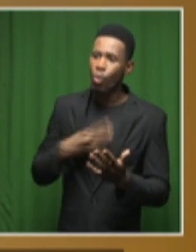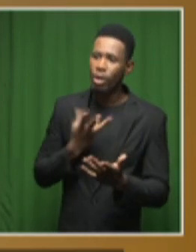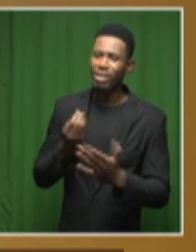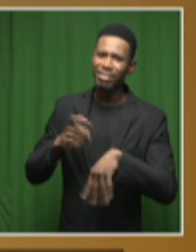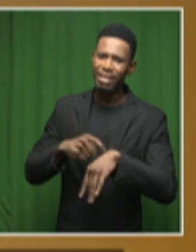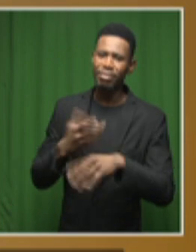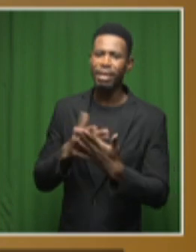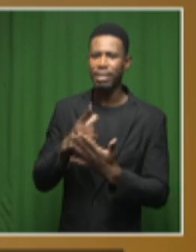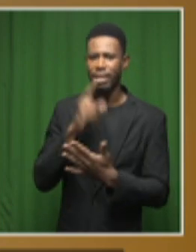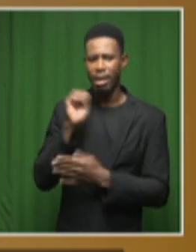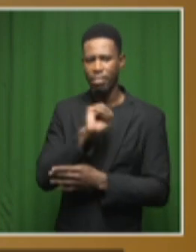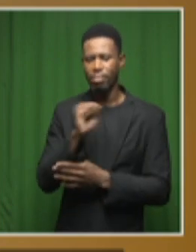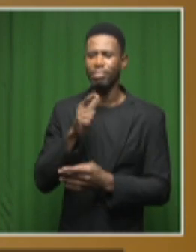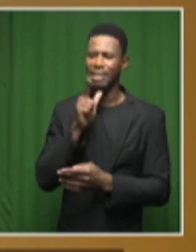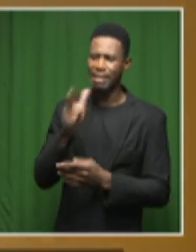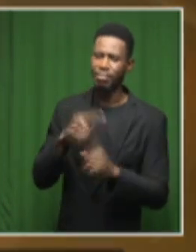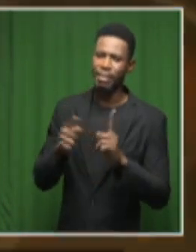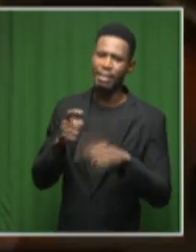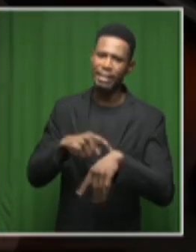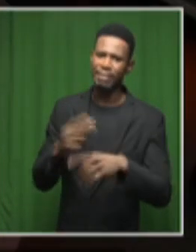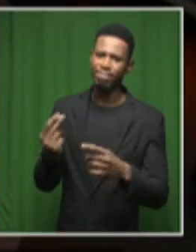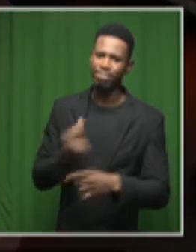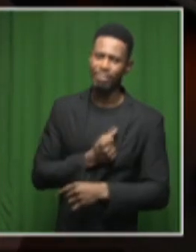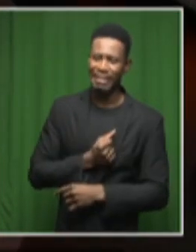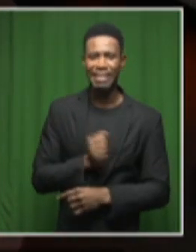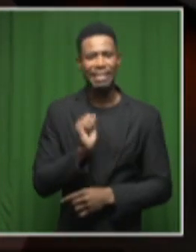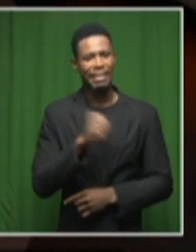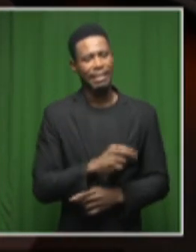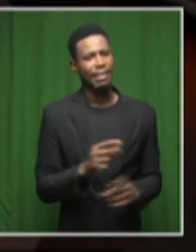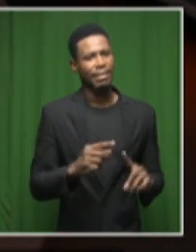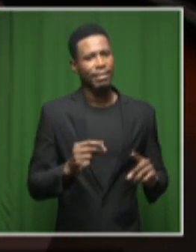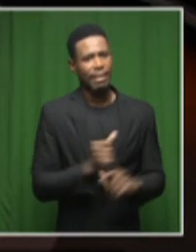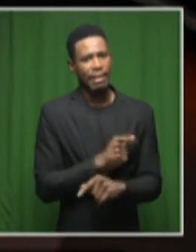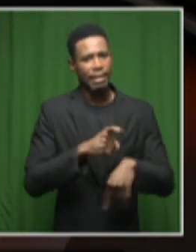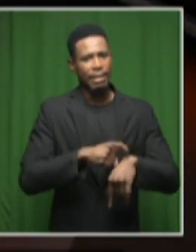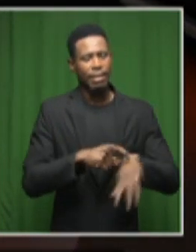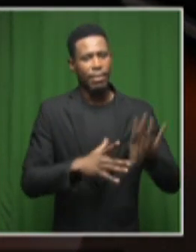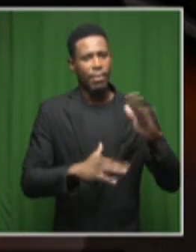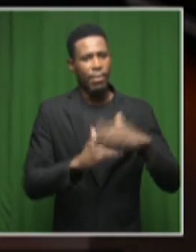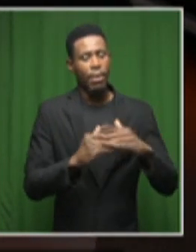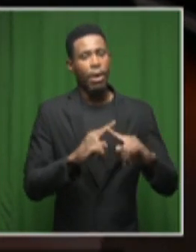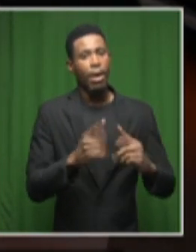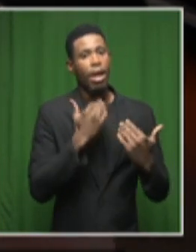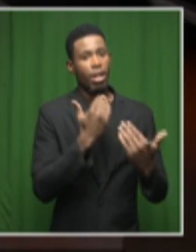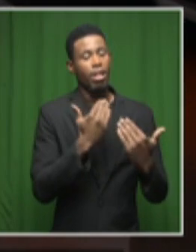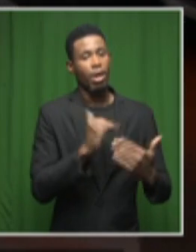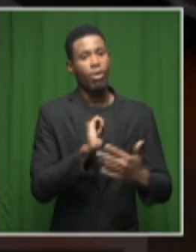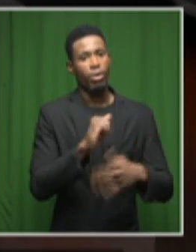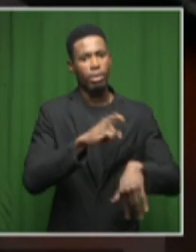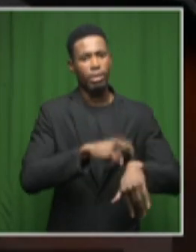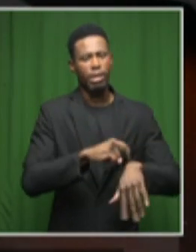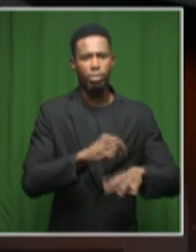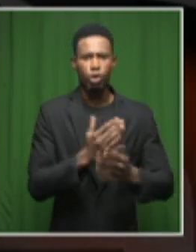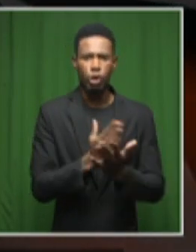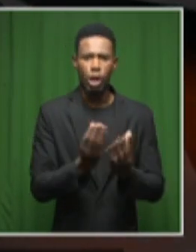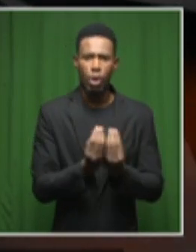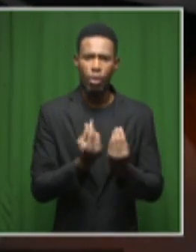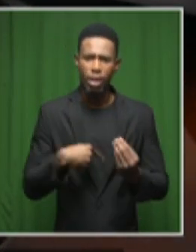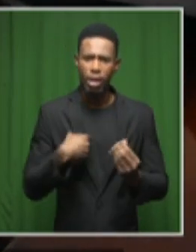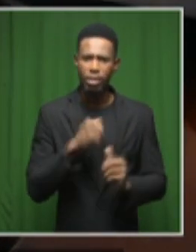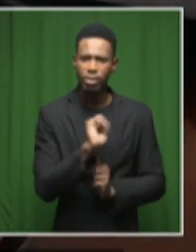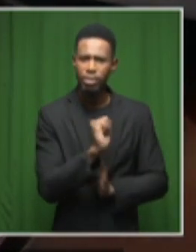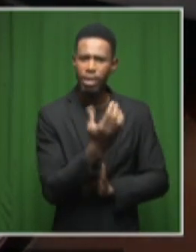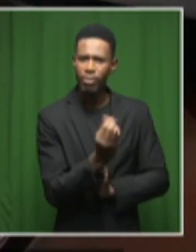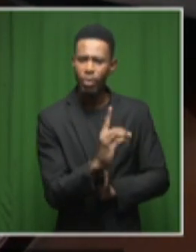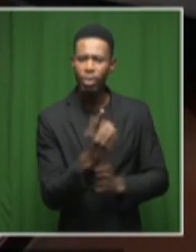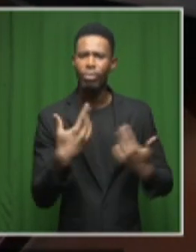but yeah. Yeah, right. Gentlemen, unfortunately, we're out of time. But thank you so much for making time to share with us, you know, what you have. And it's been